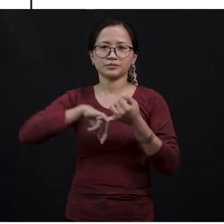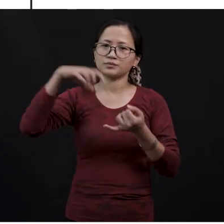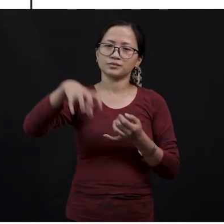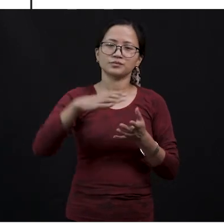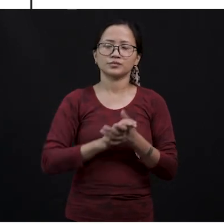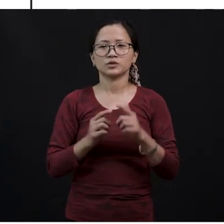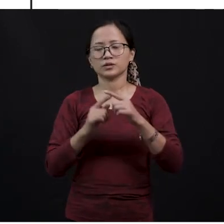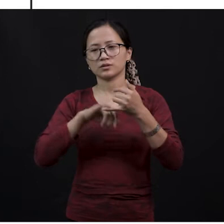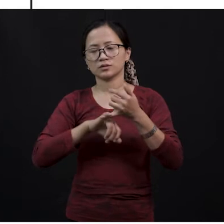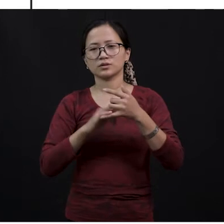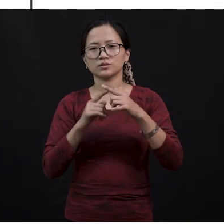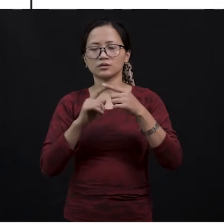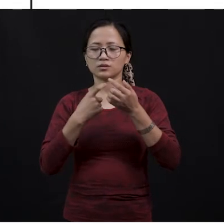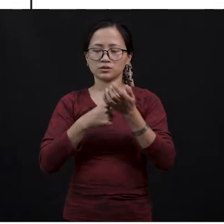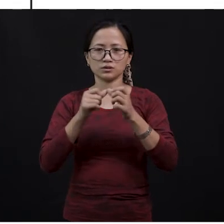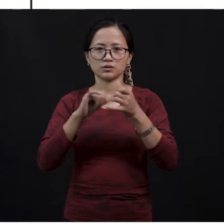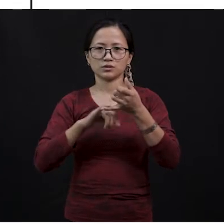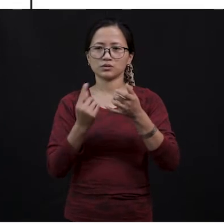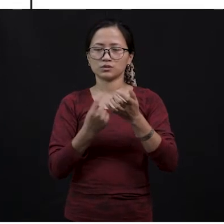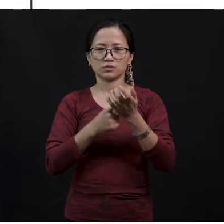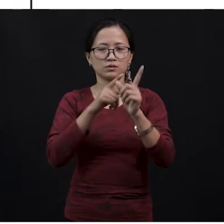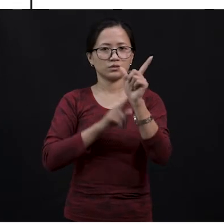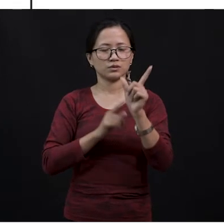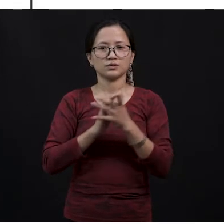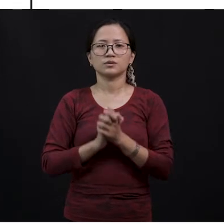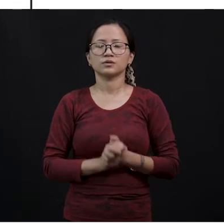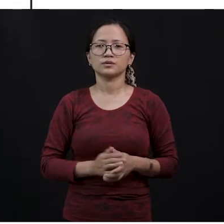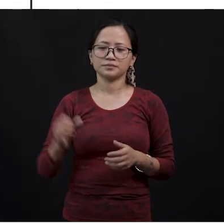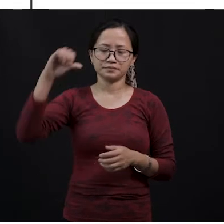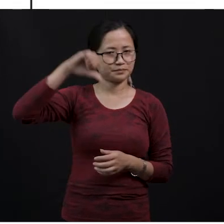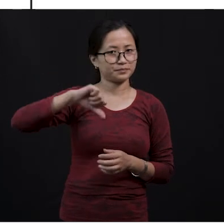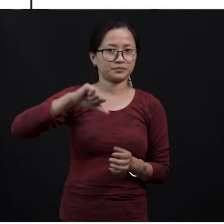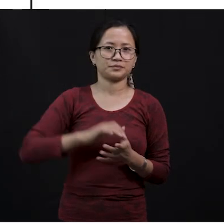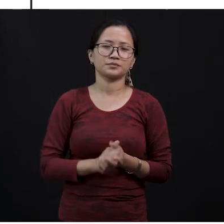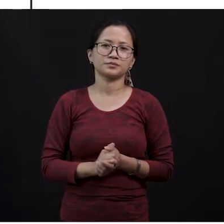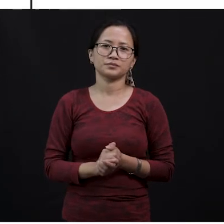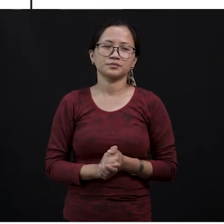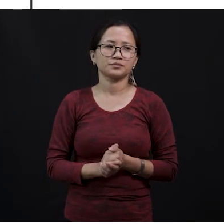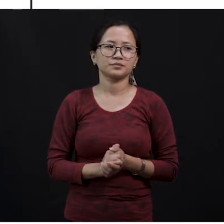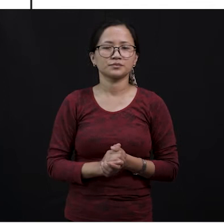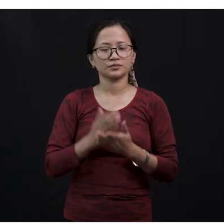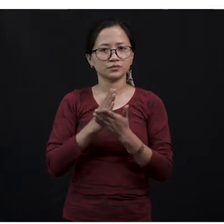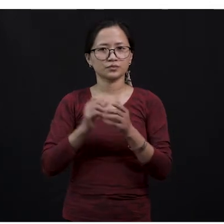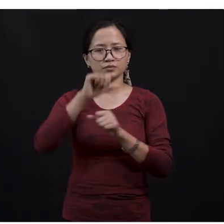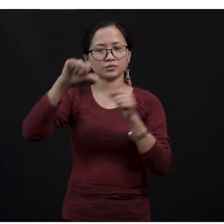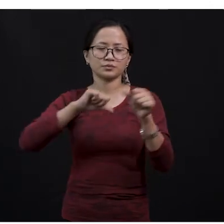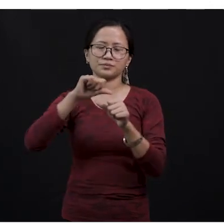state treasury. So this was again a massive and a major failure of his